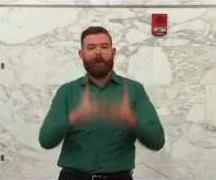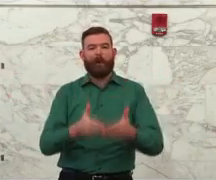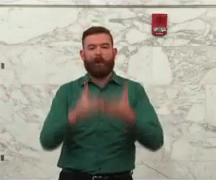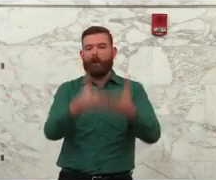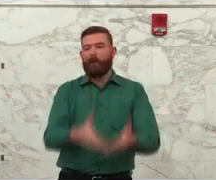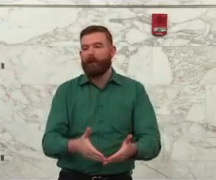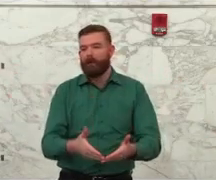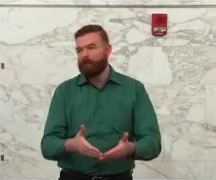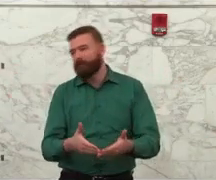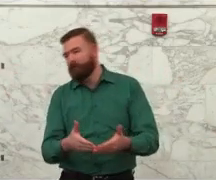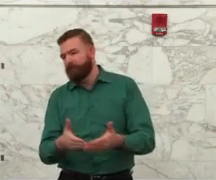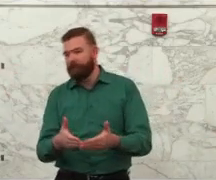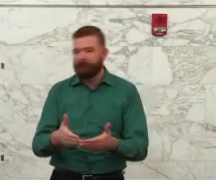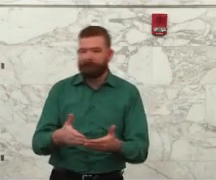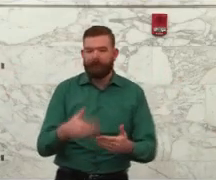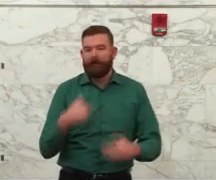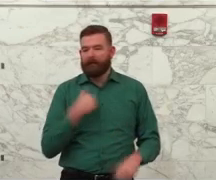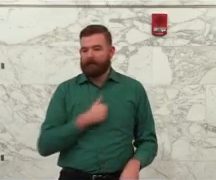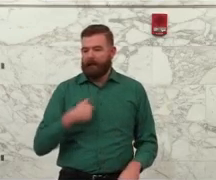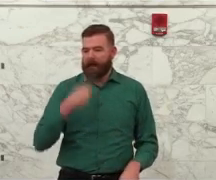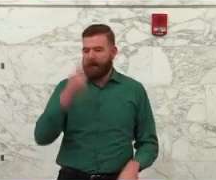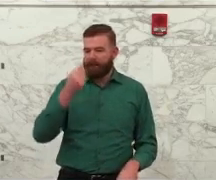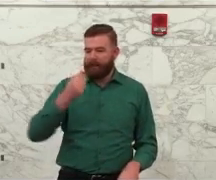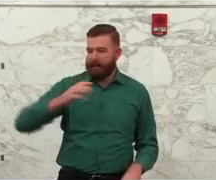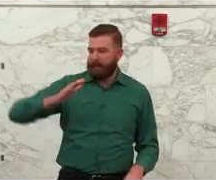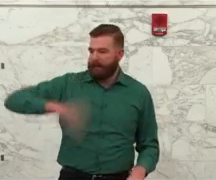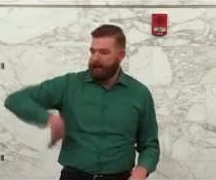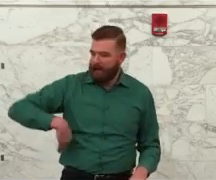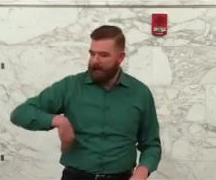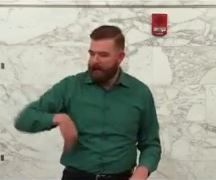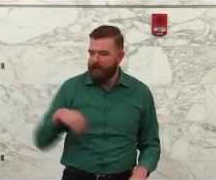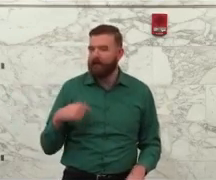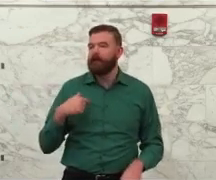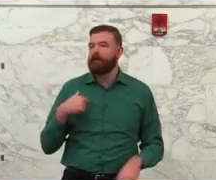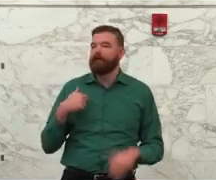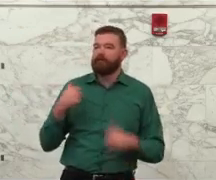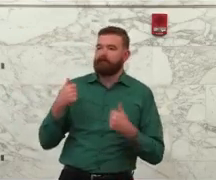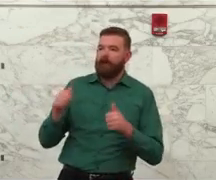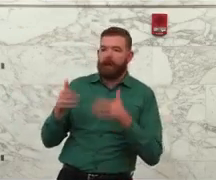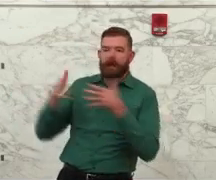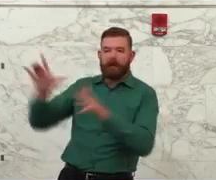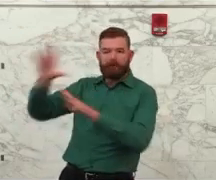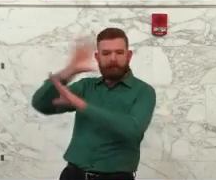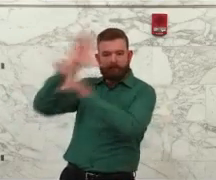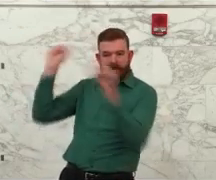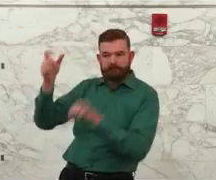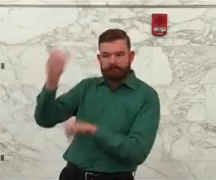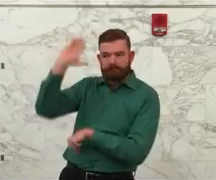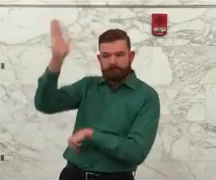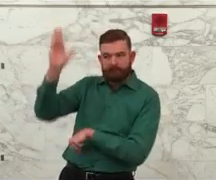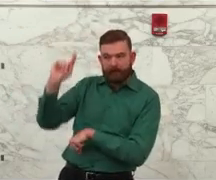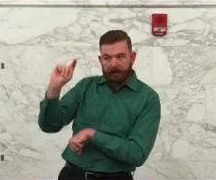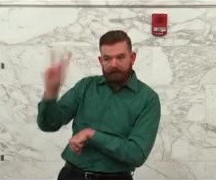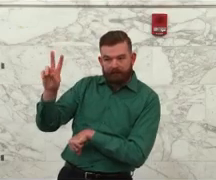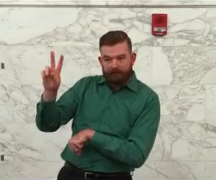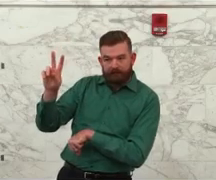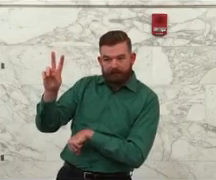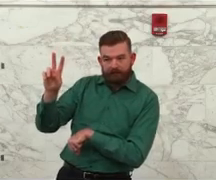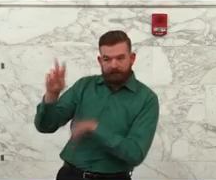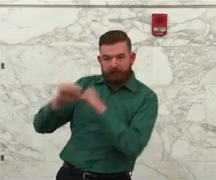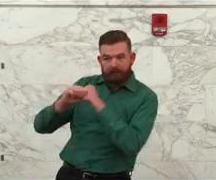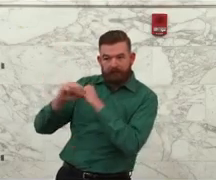were deliberately trying to let the White House press conference play out a little bit longer, and that started